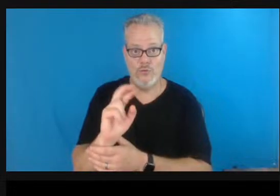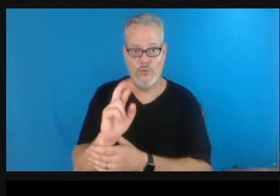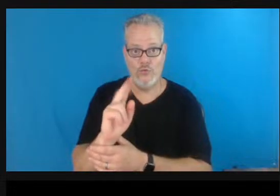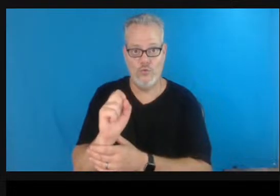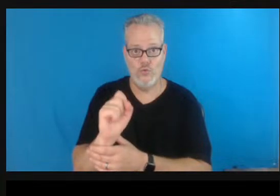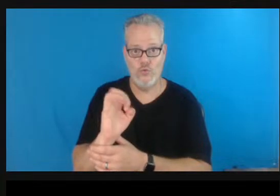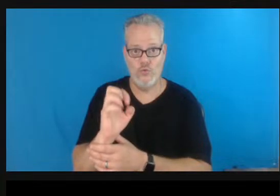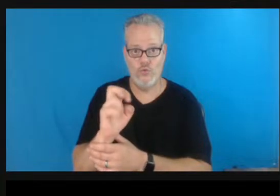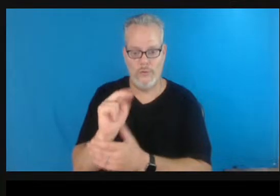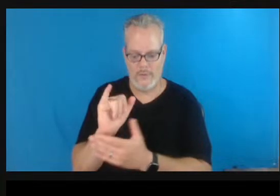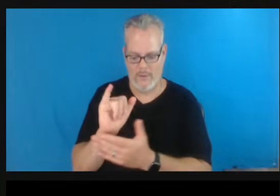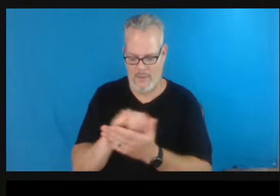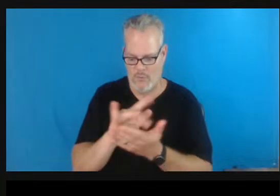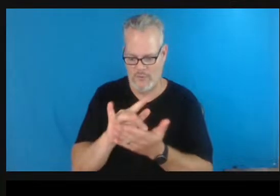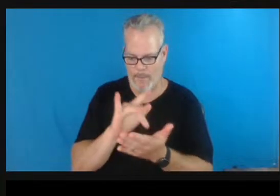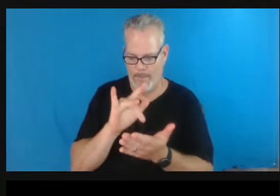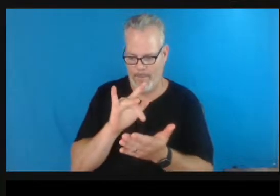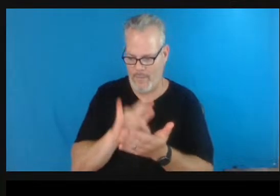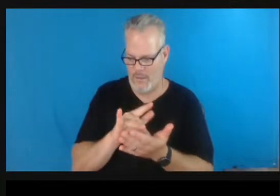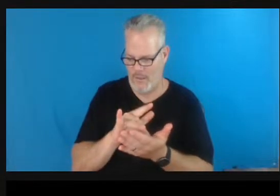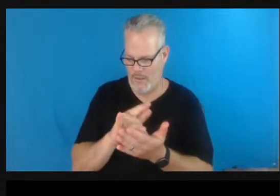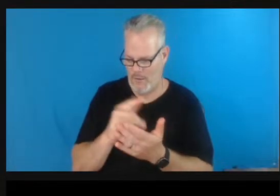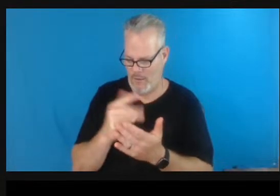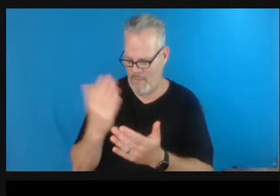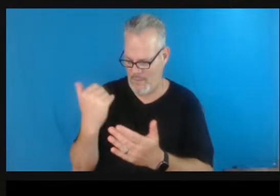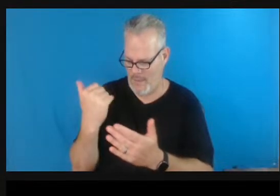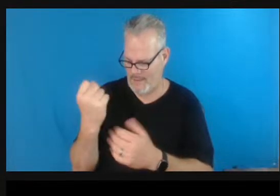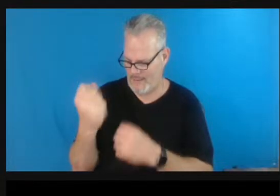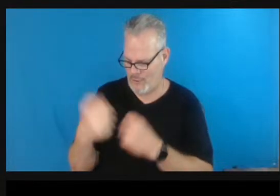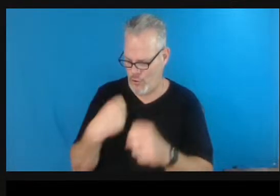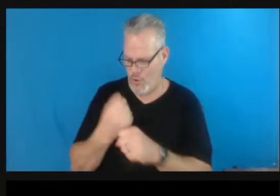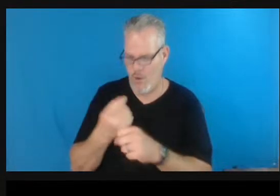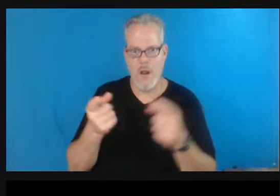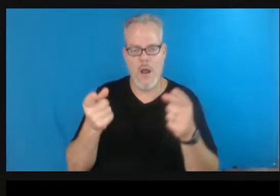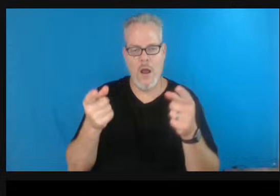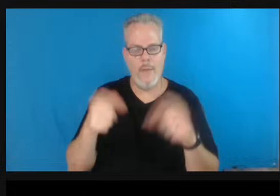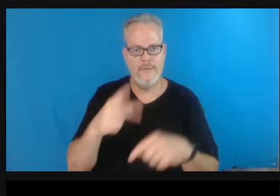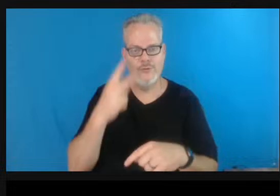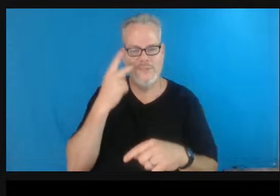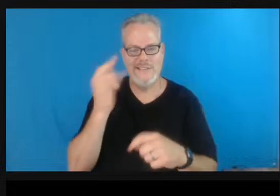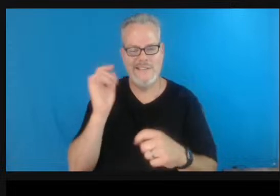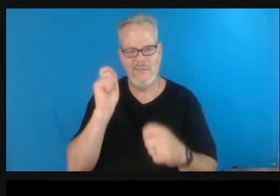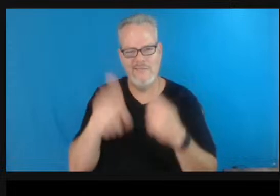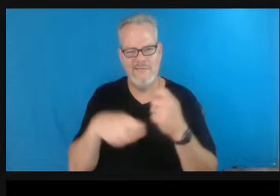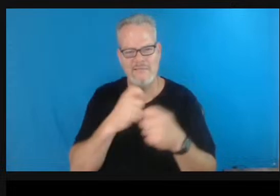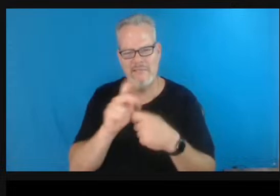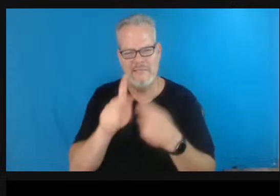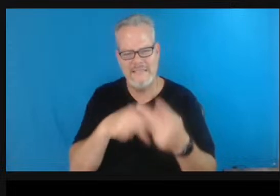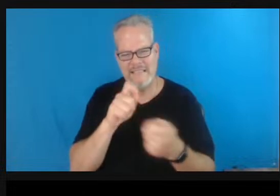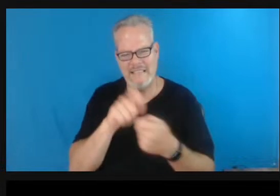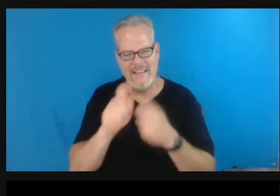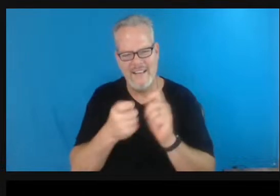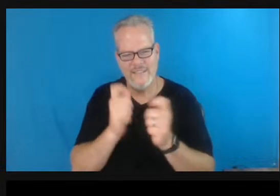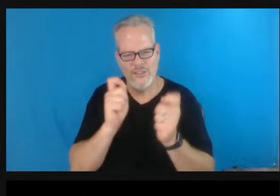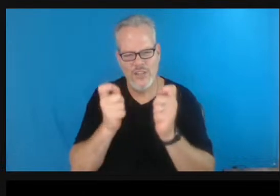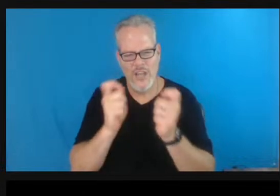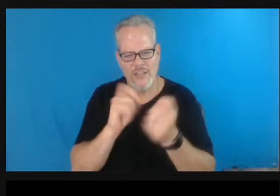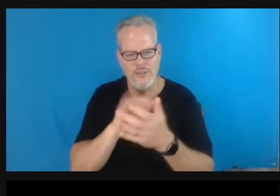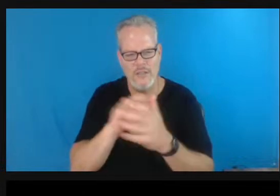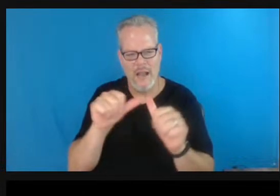year. That's kind of signal you'd be looking for to see some kind of change at Pu'u'o, and now we're not seeing that presently.